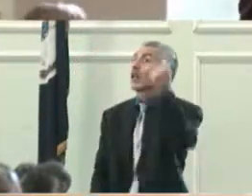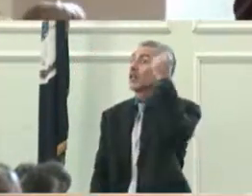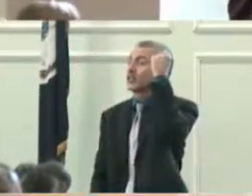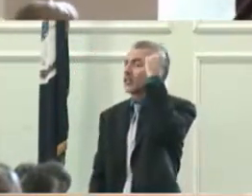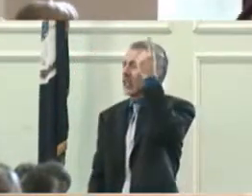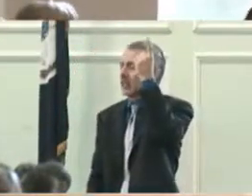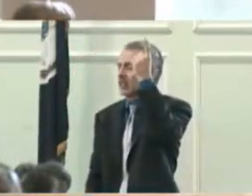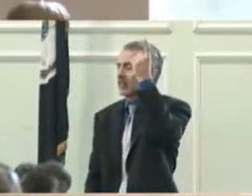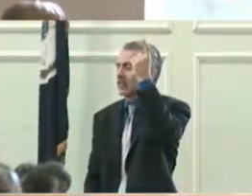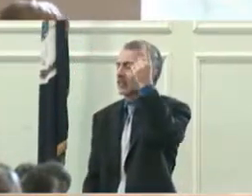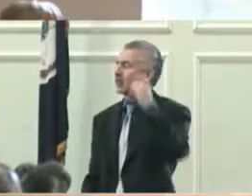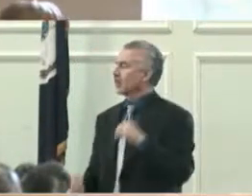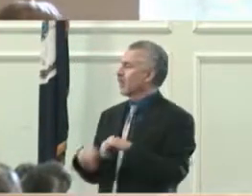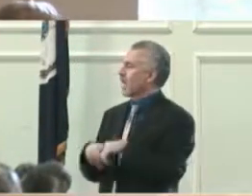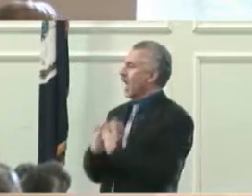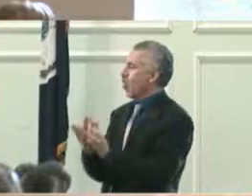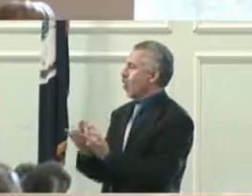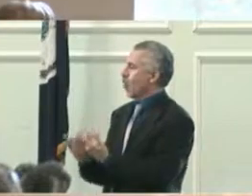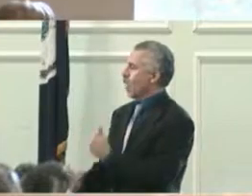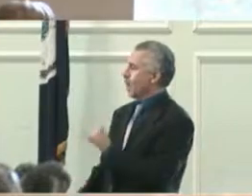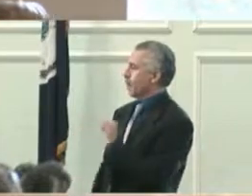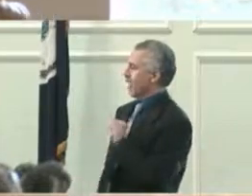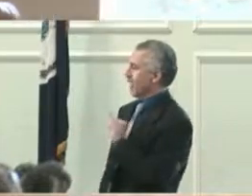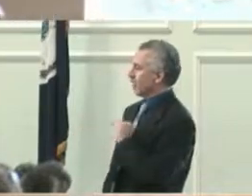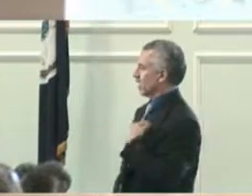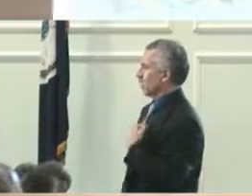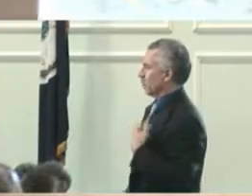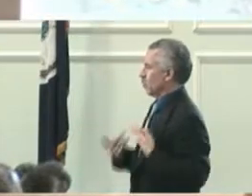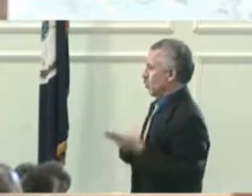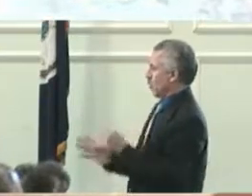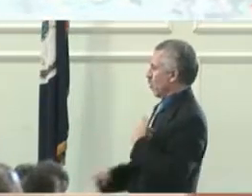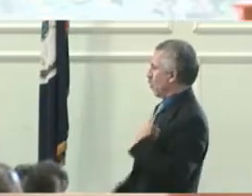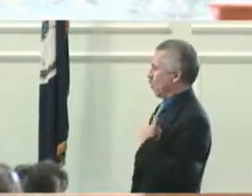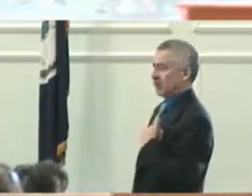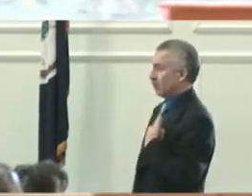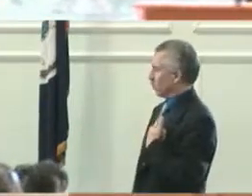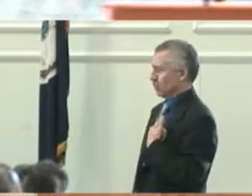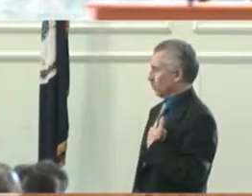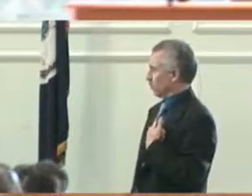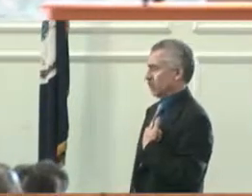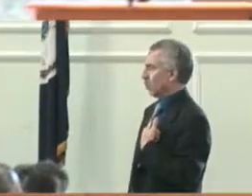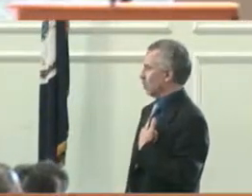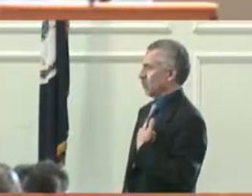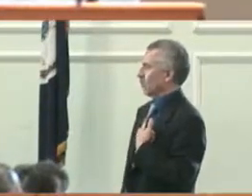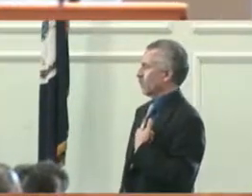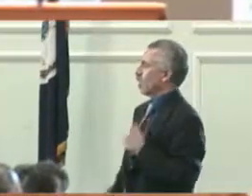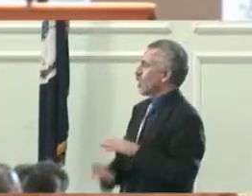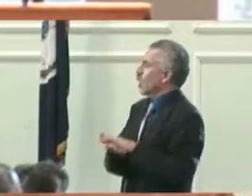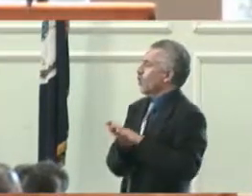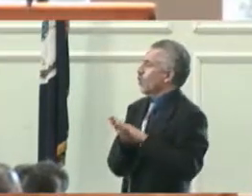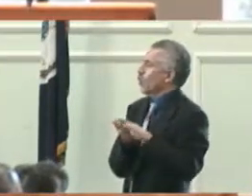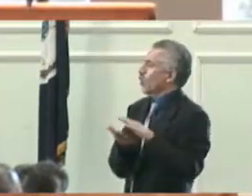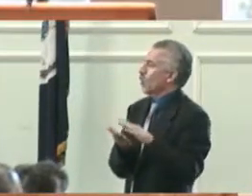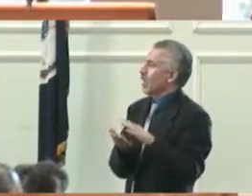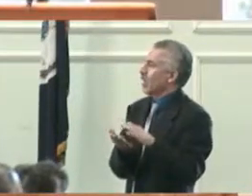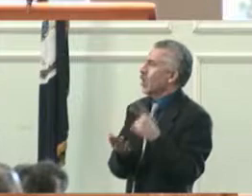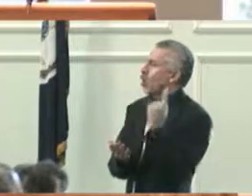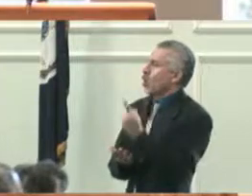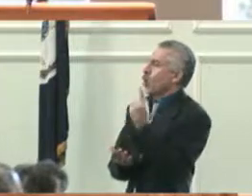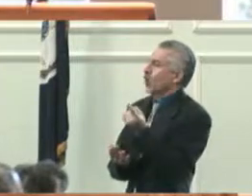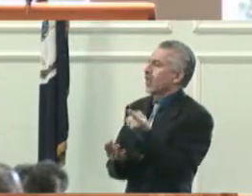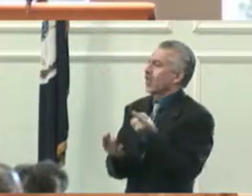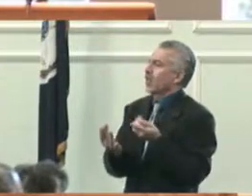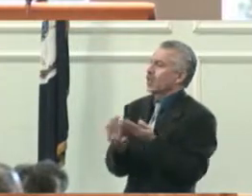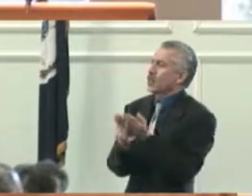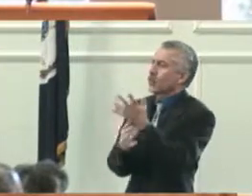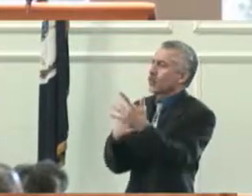is not by ourselves or through our efforts. The only way that you and I can be made pure and white is through the